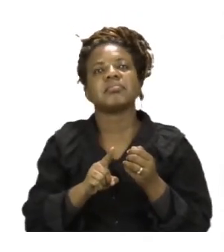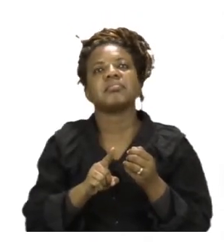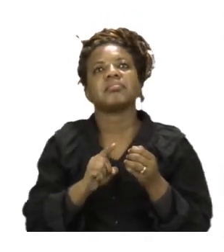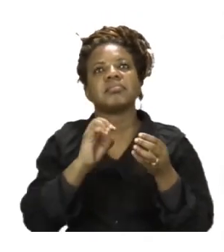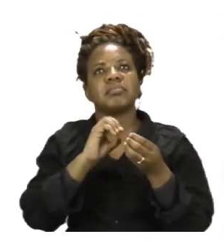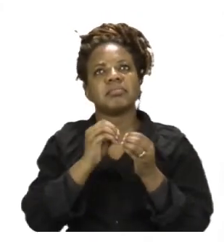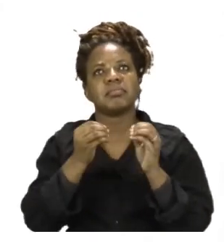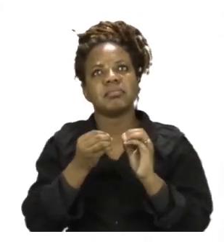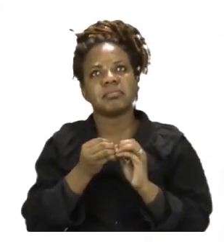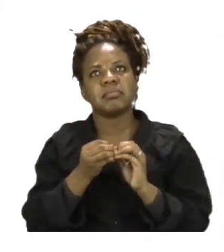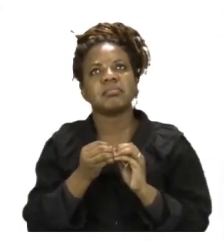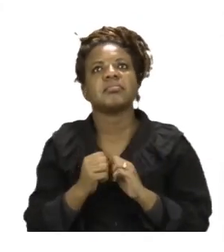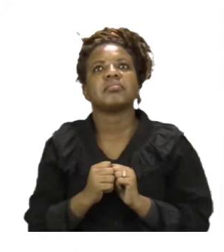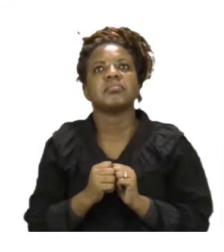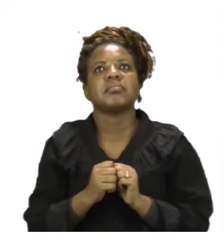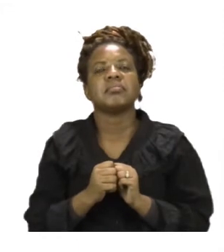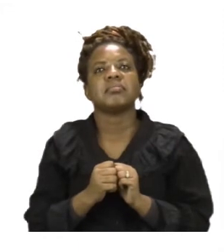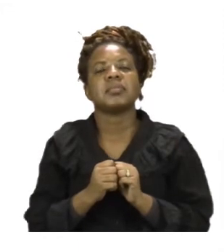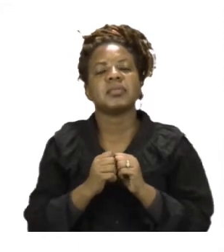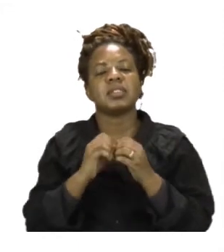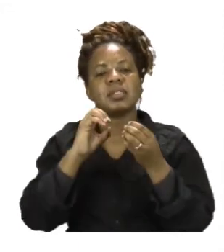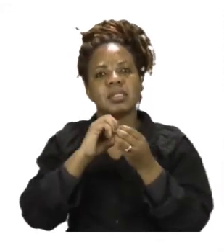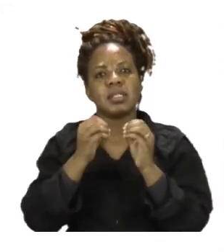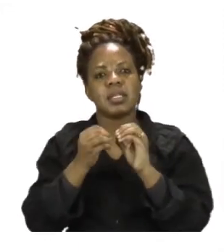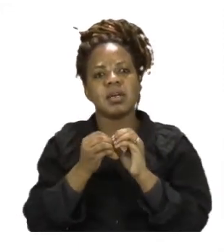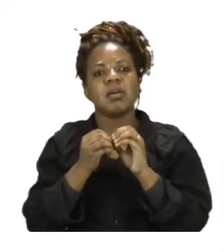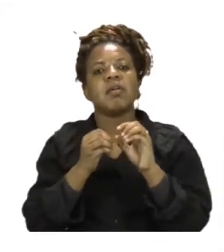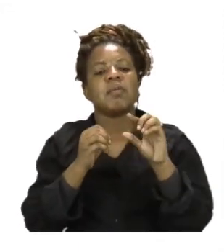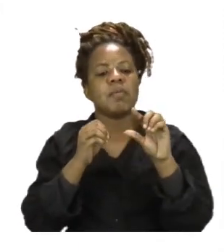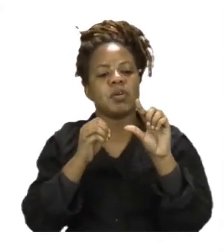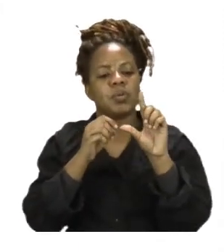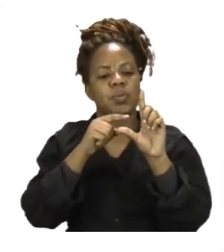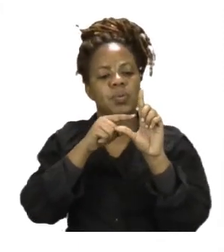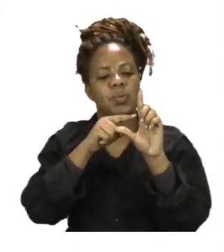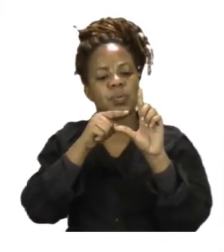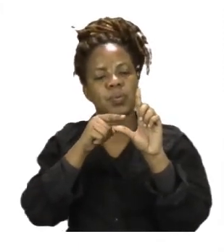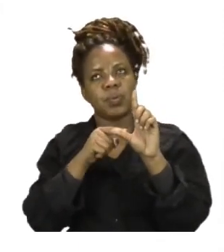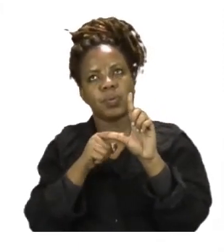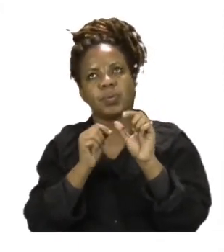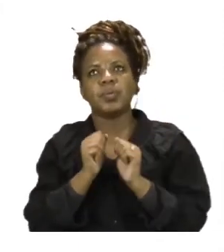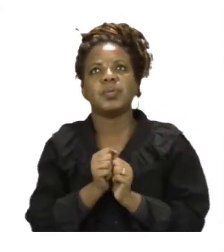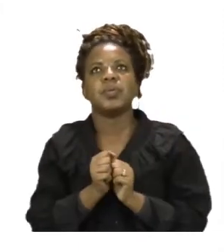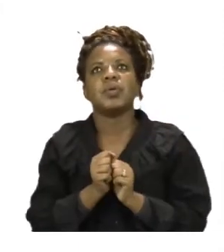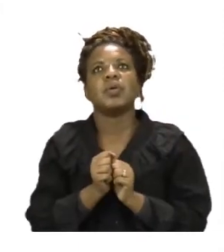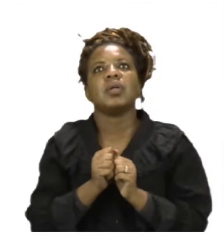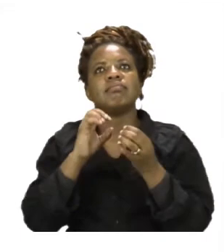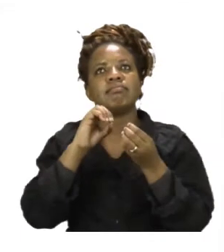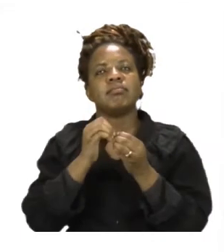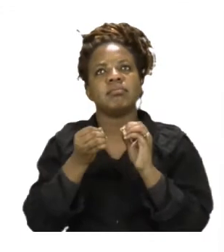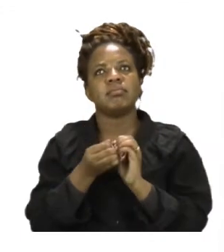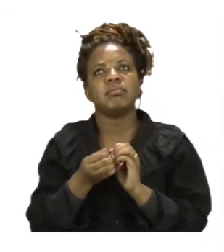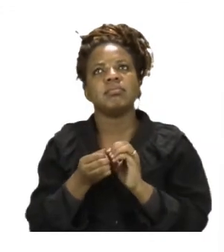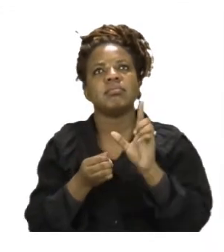of right angles. Now this task I know you're going to have fun doing, but I'm going to